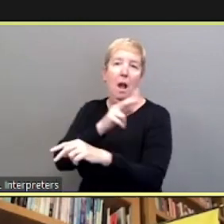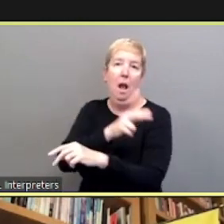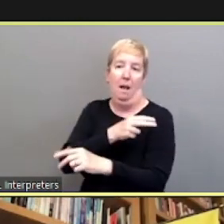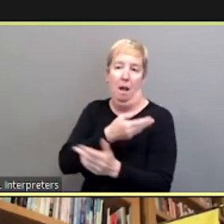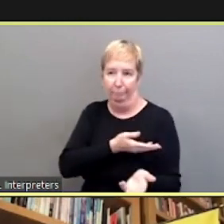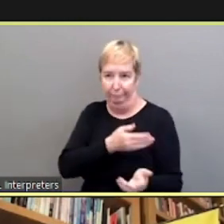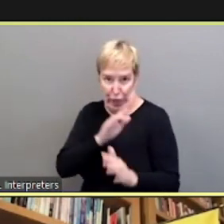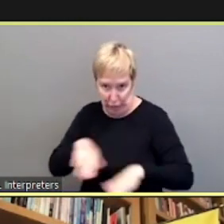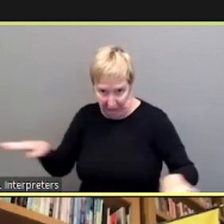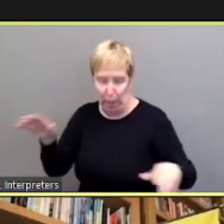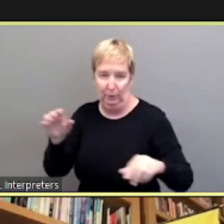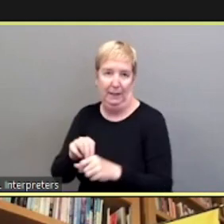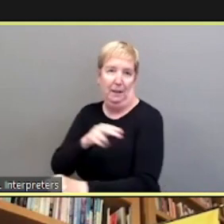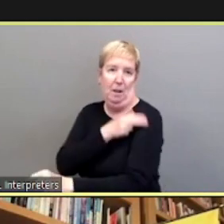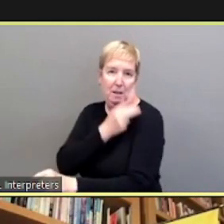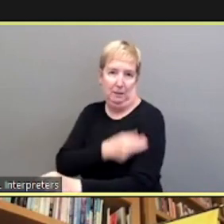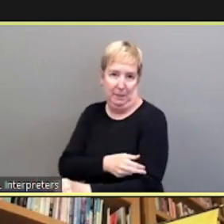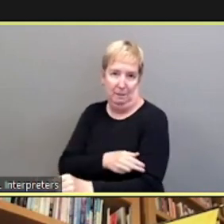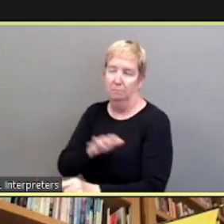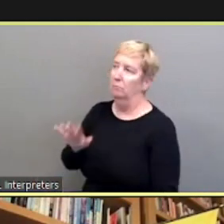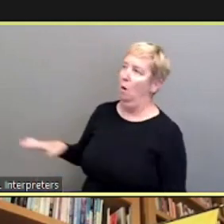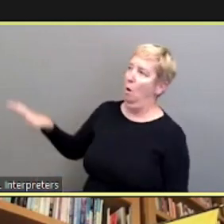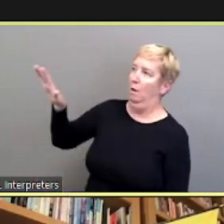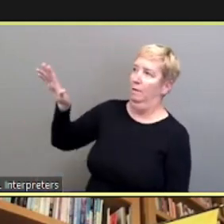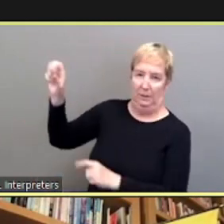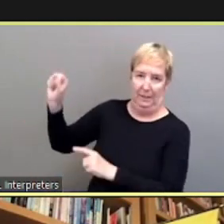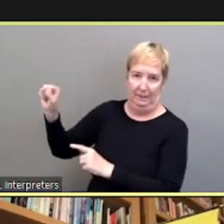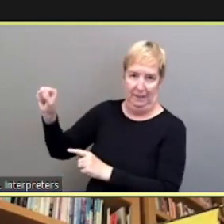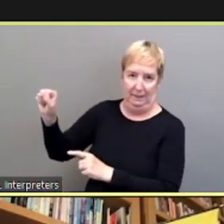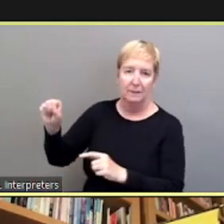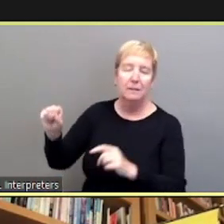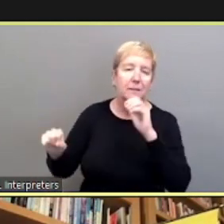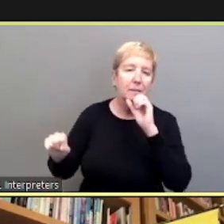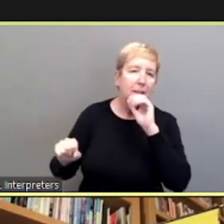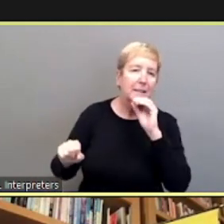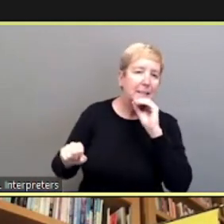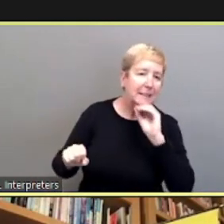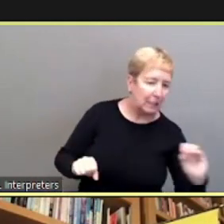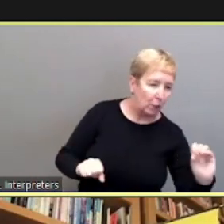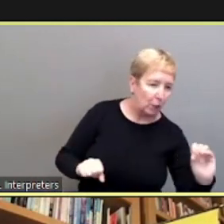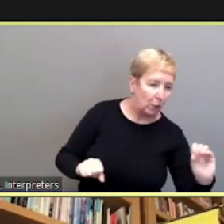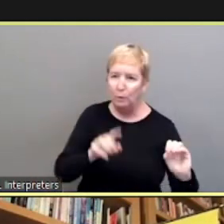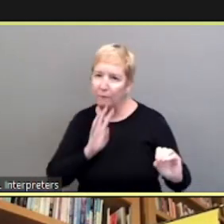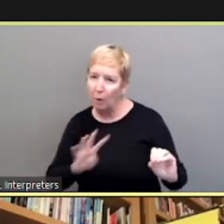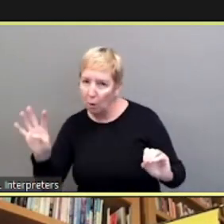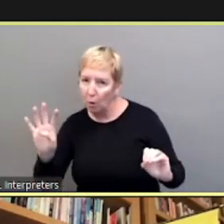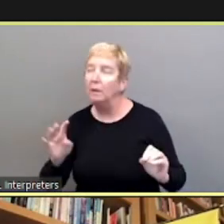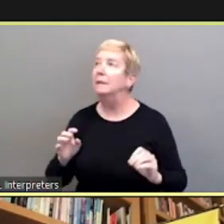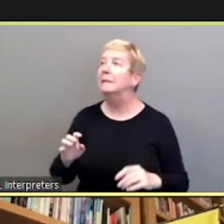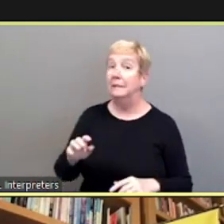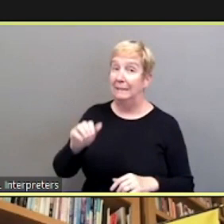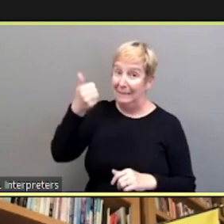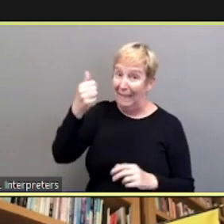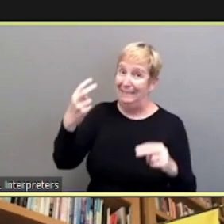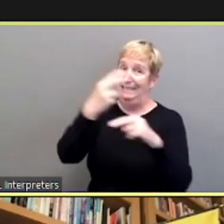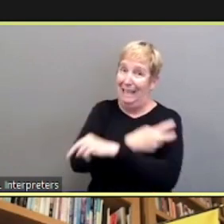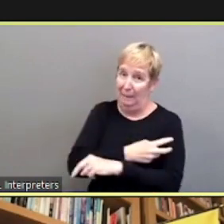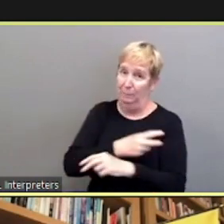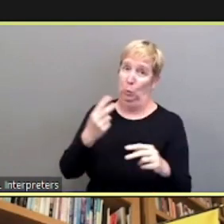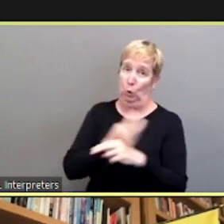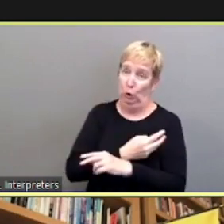nationwide in the age 0 to 4 group. We've all been reading about this in the news. We also know